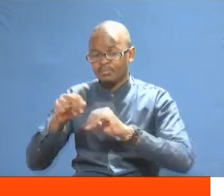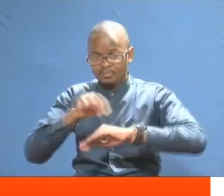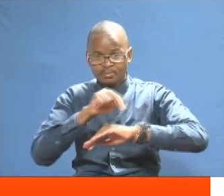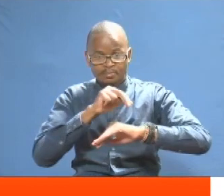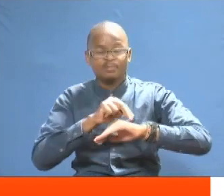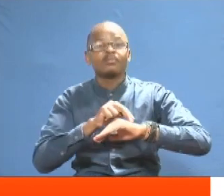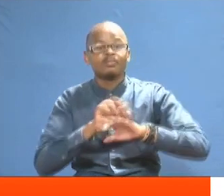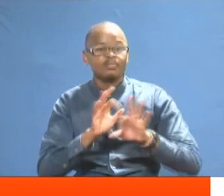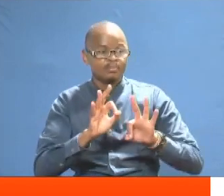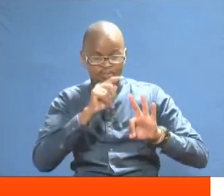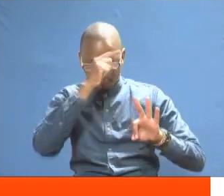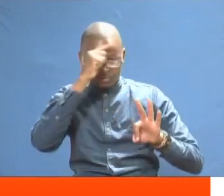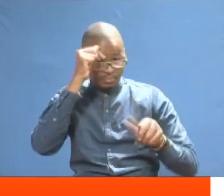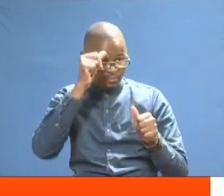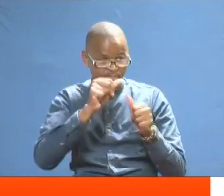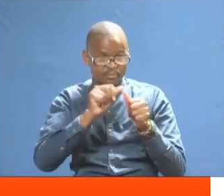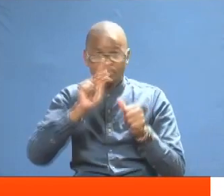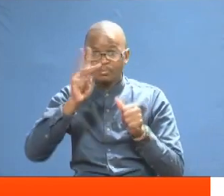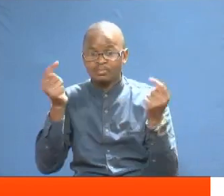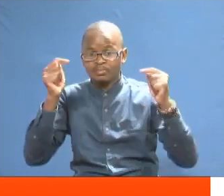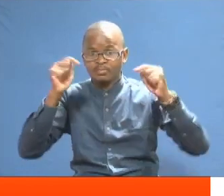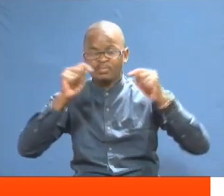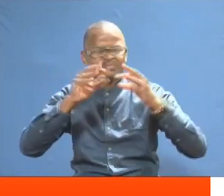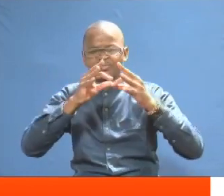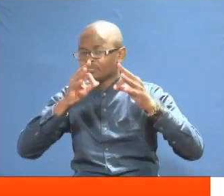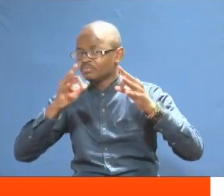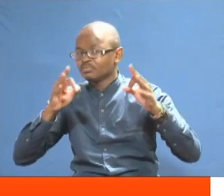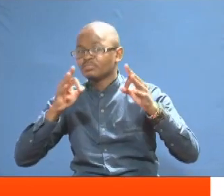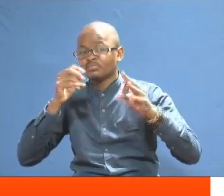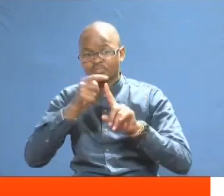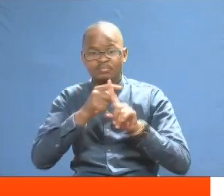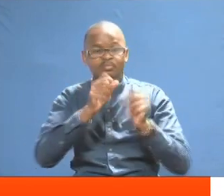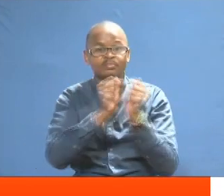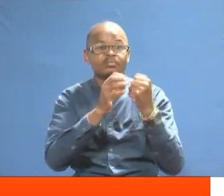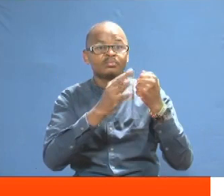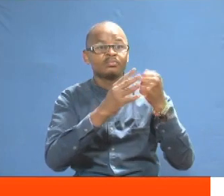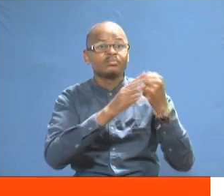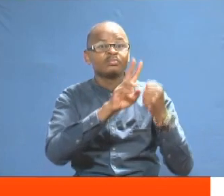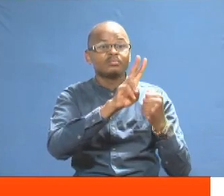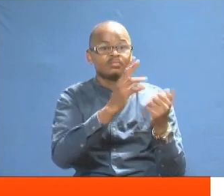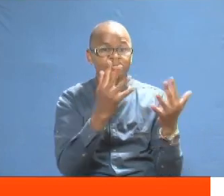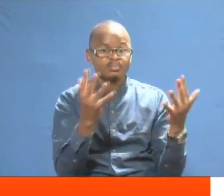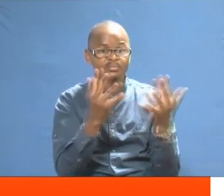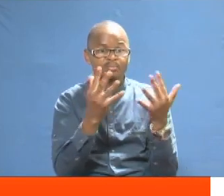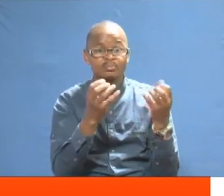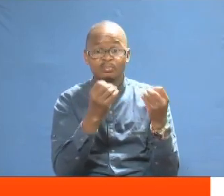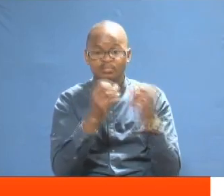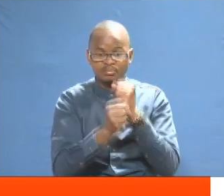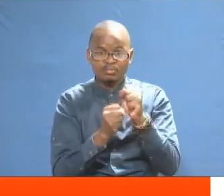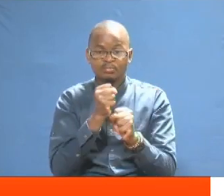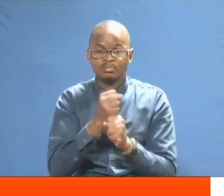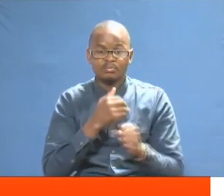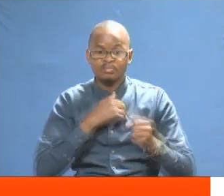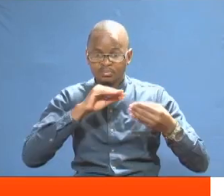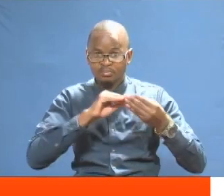national outfit, because you remember Kenya has come a long way from 1992, where, and even many years that we